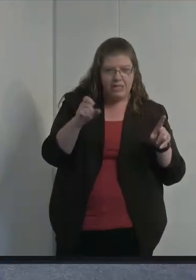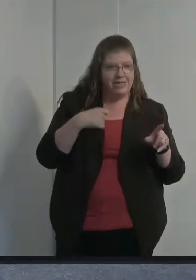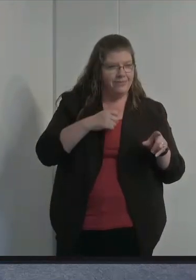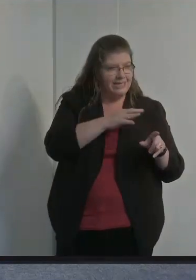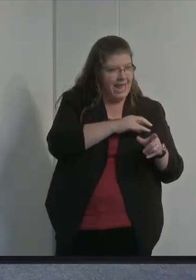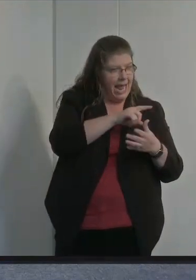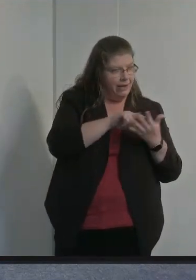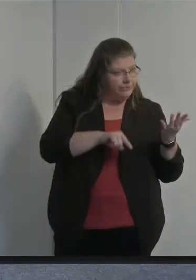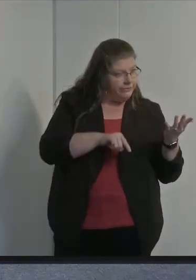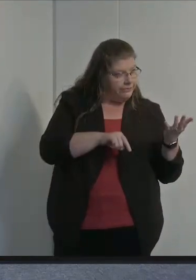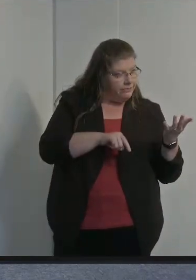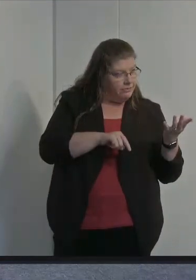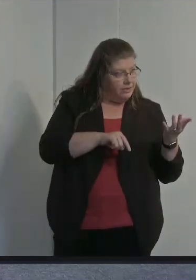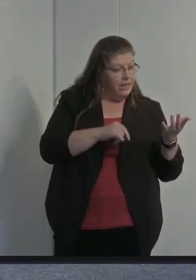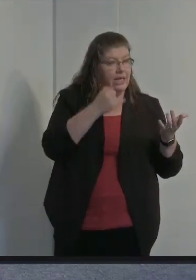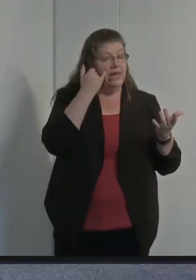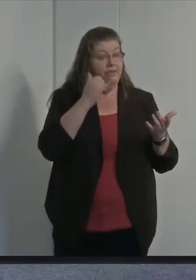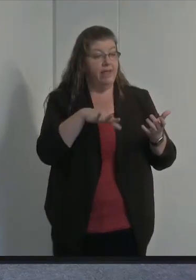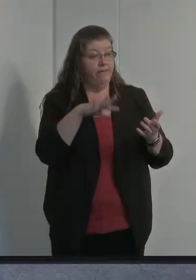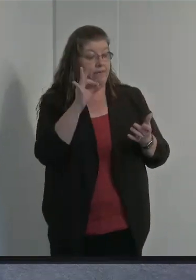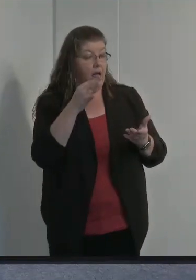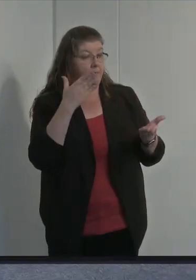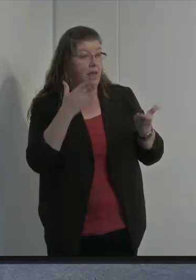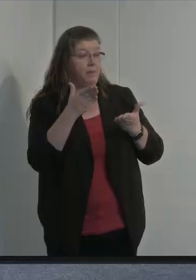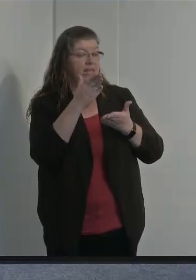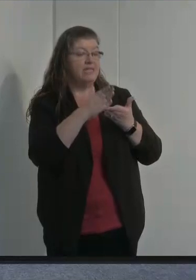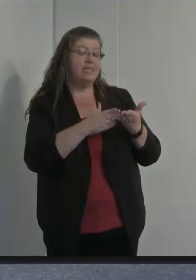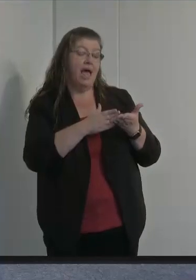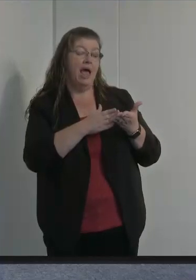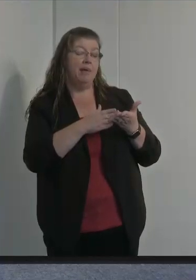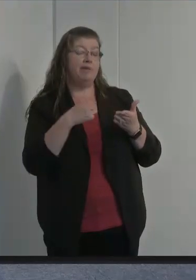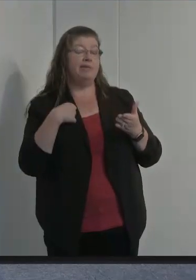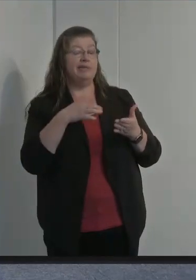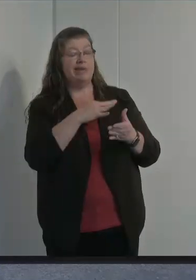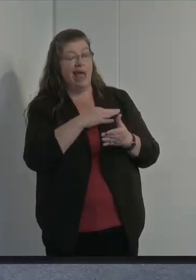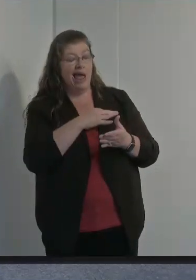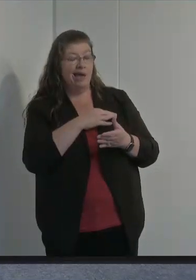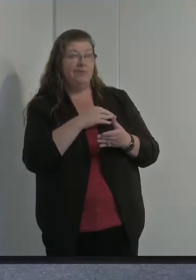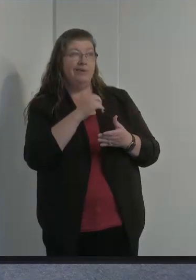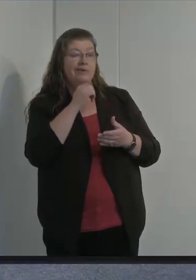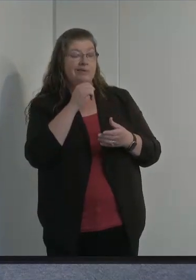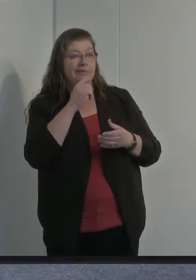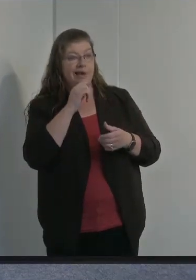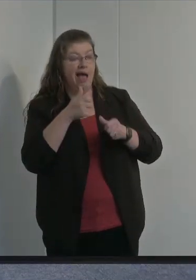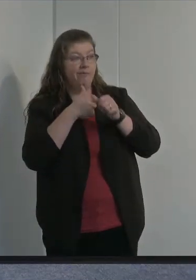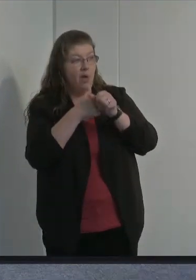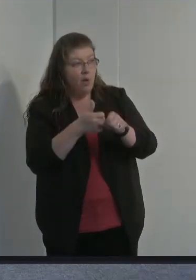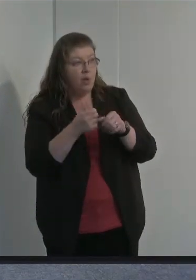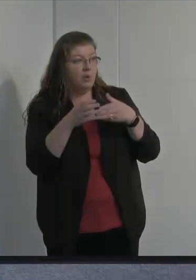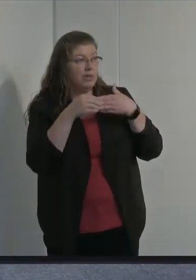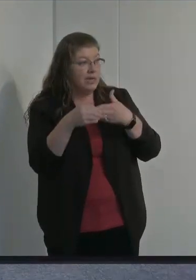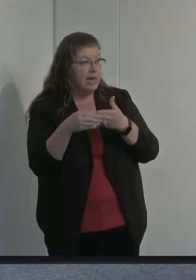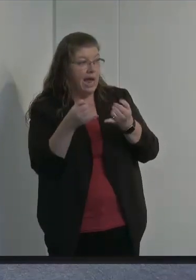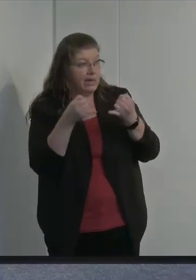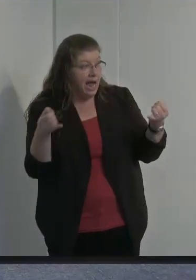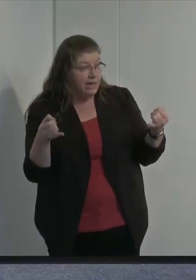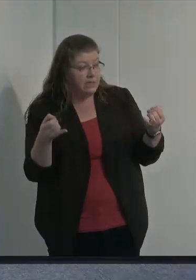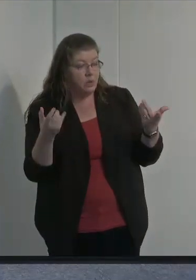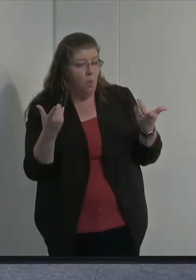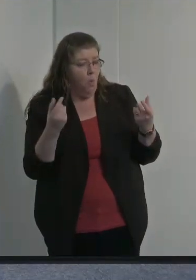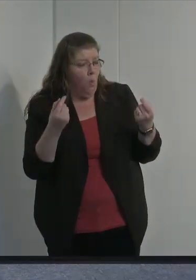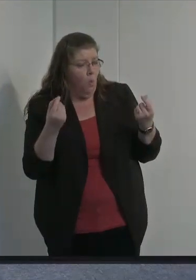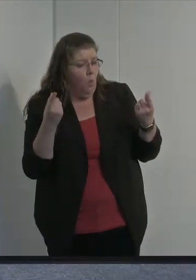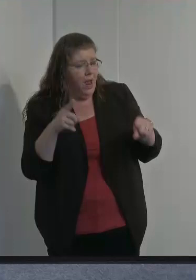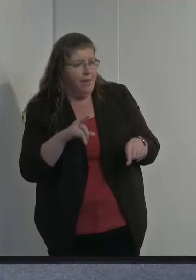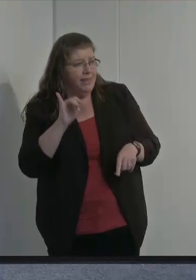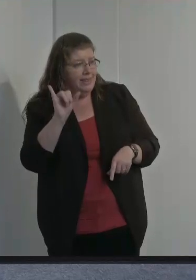that? And if they do find that there was maybe some negligence or like lack of action, what are there like consequences for that, or